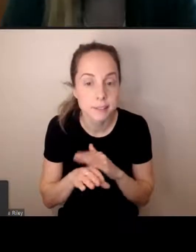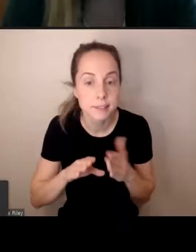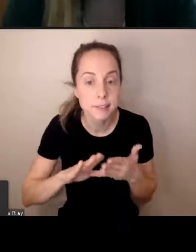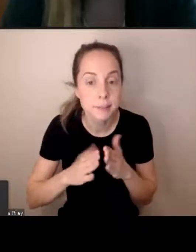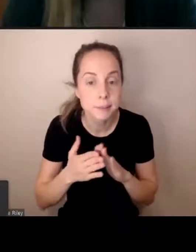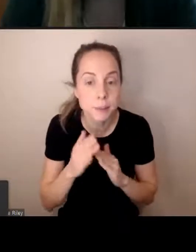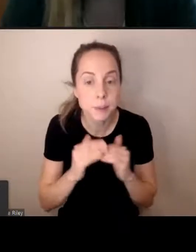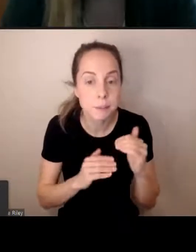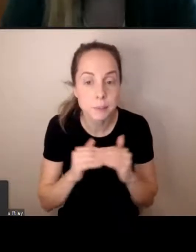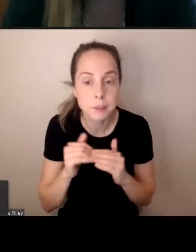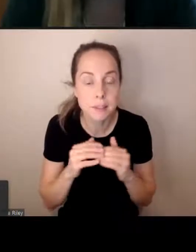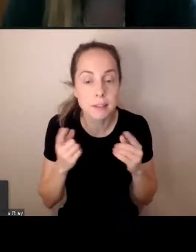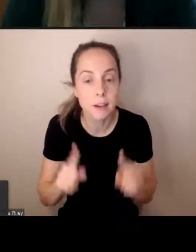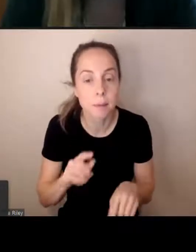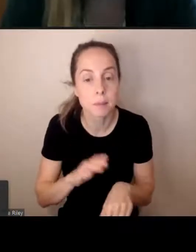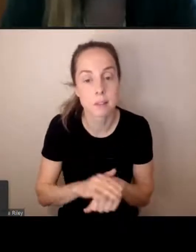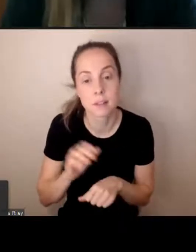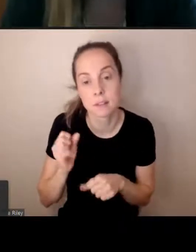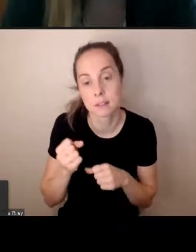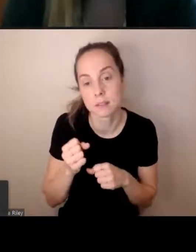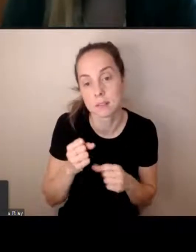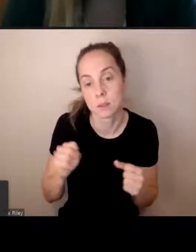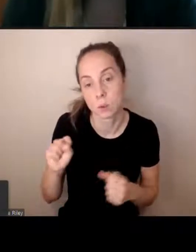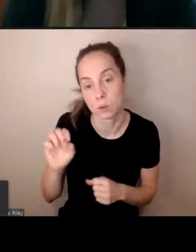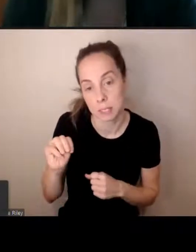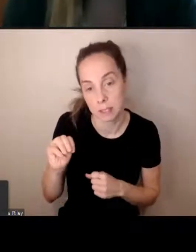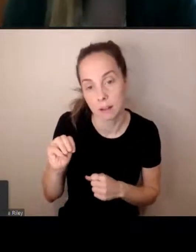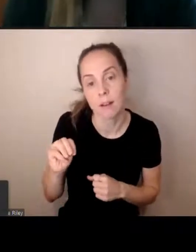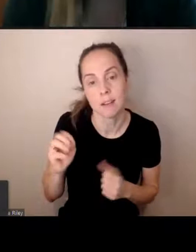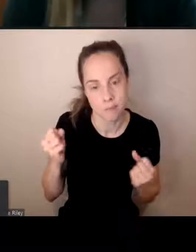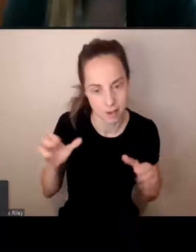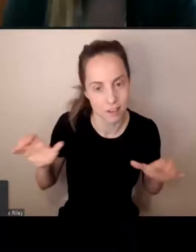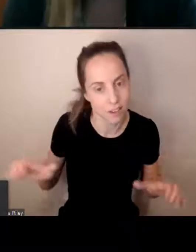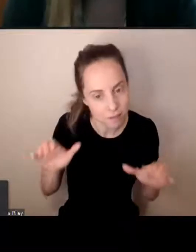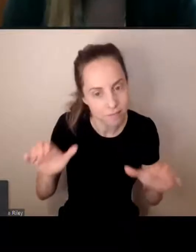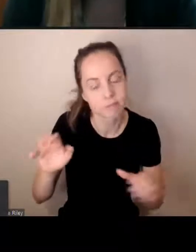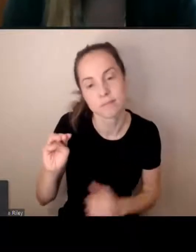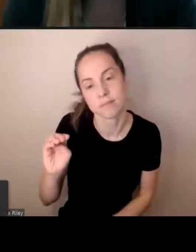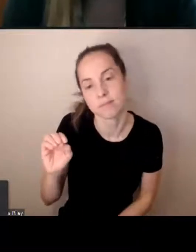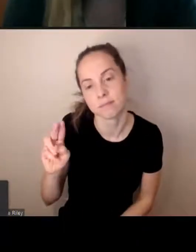on social media, that's where a lot of the movement is happening.